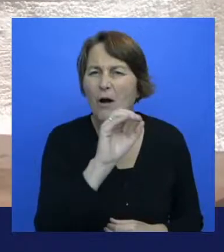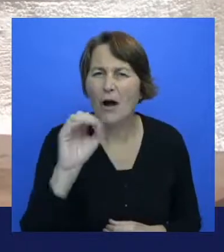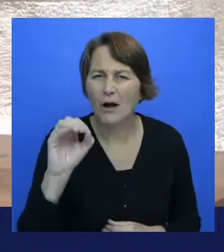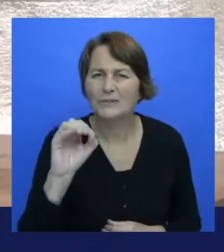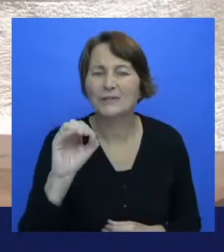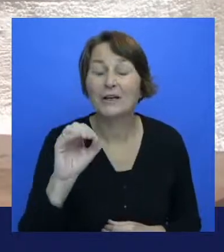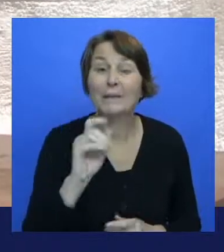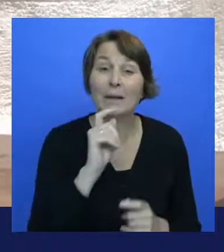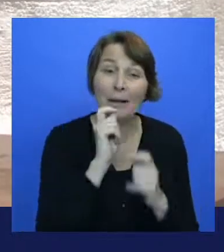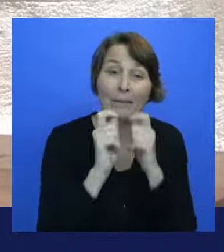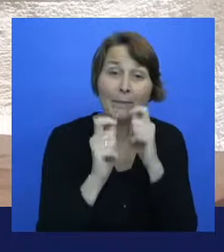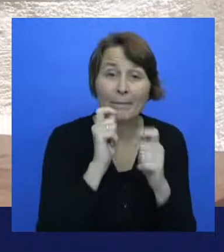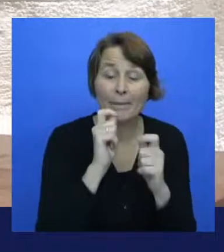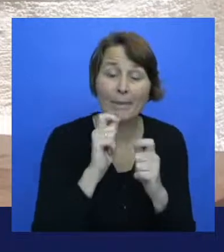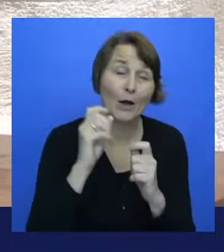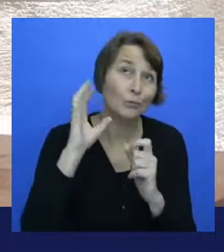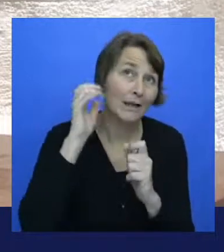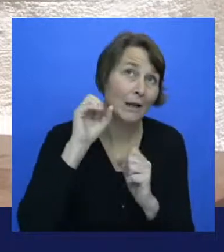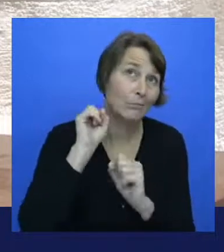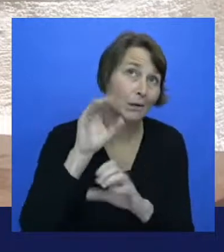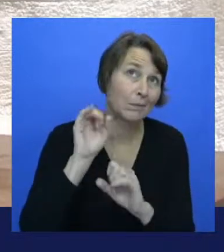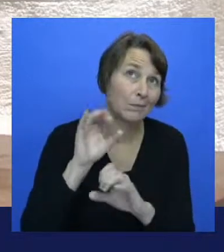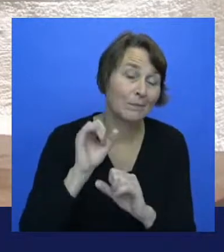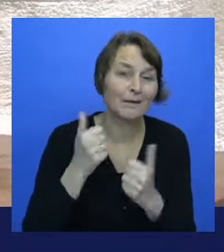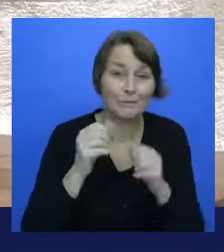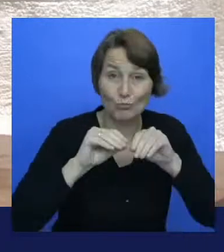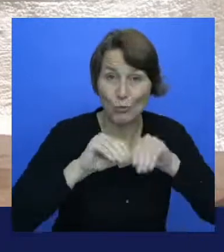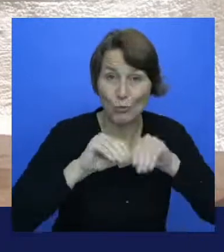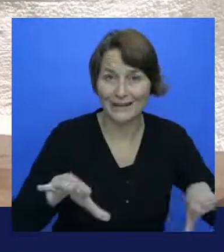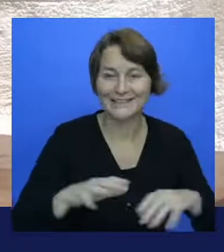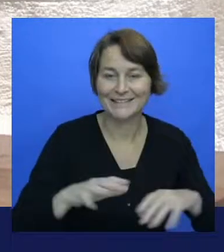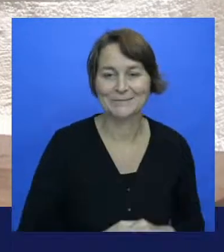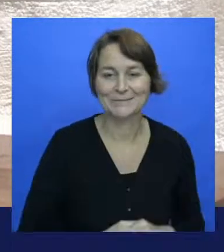Ah, cool. Y'all are the best. Thank you so much.